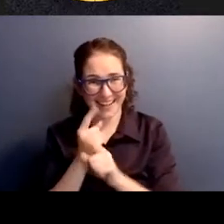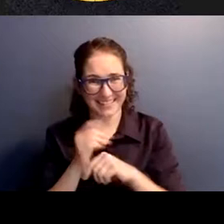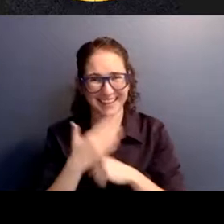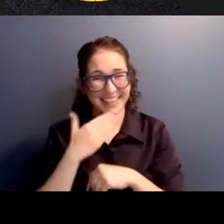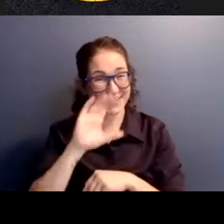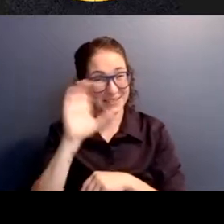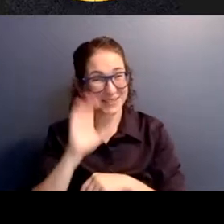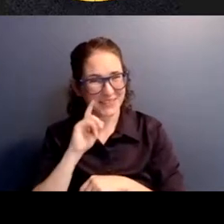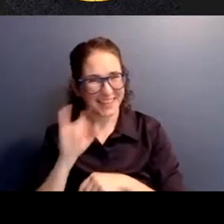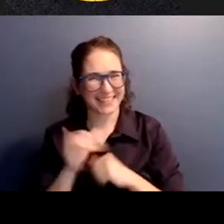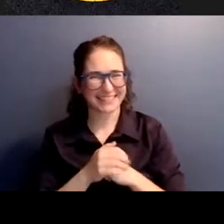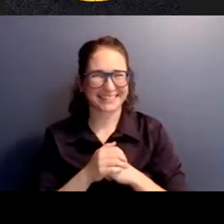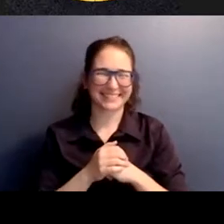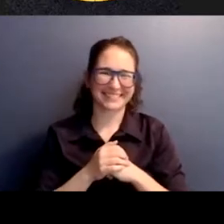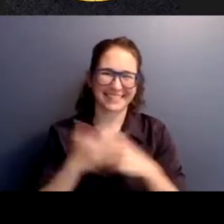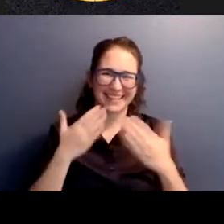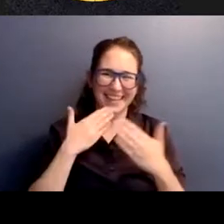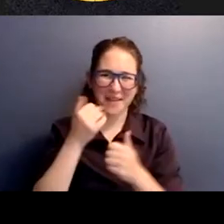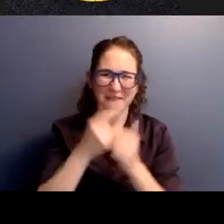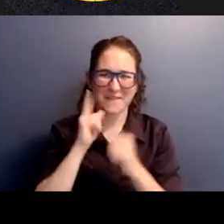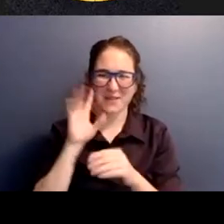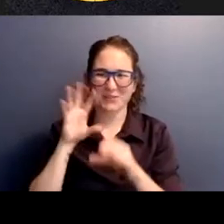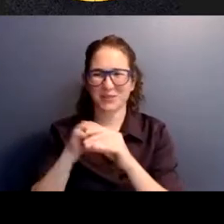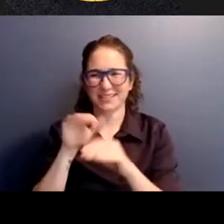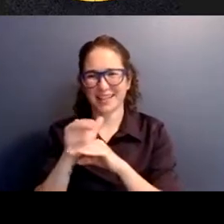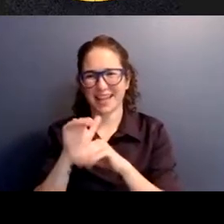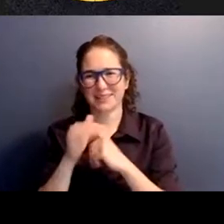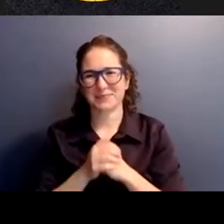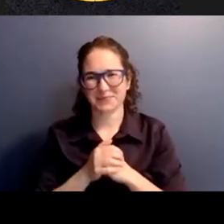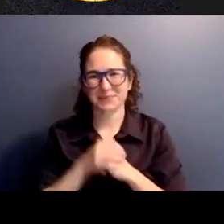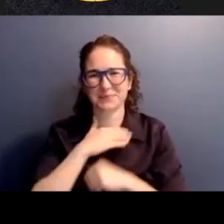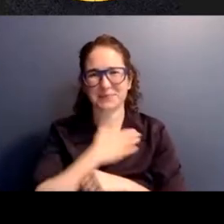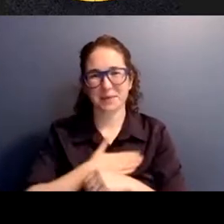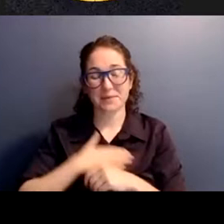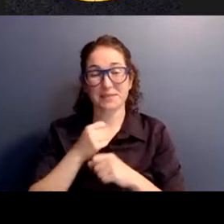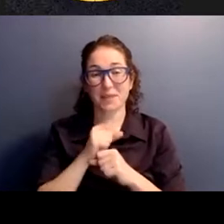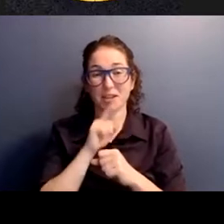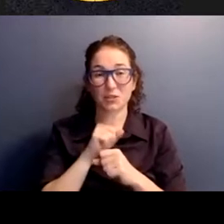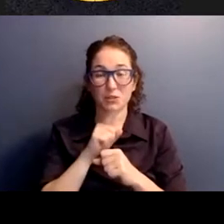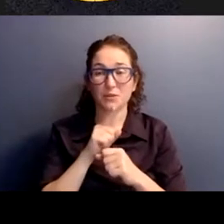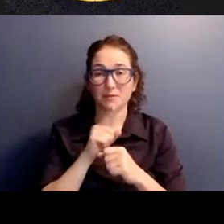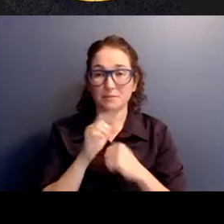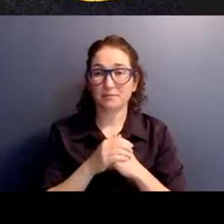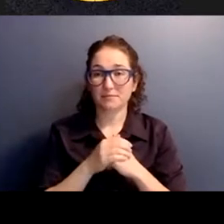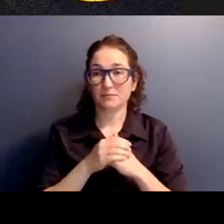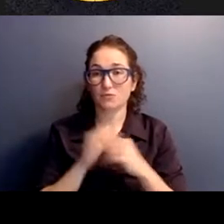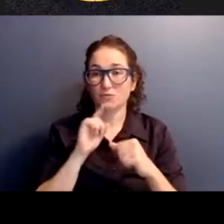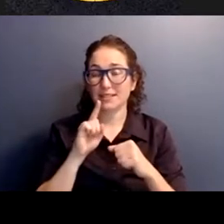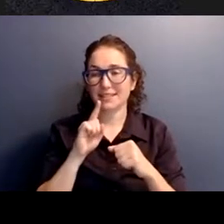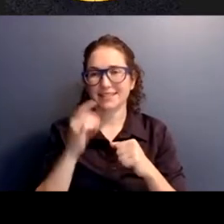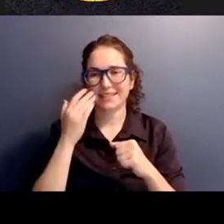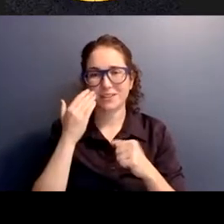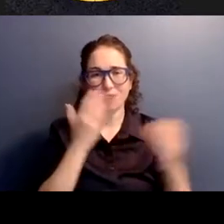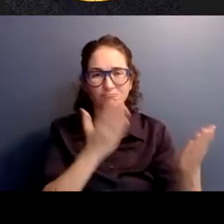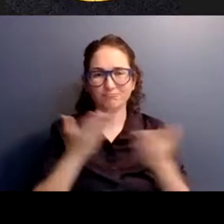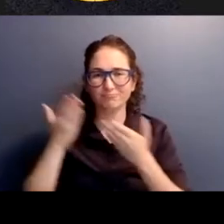for that. And thank you everyone for joining us tonight. And please make sure to take these things into